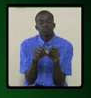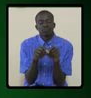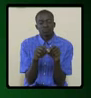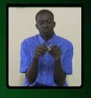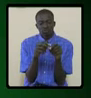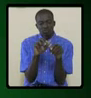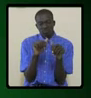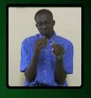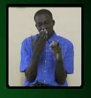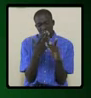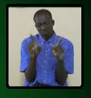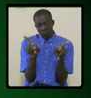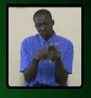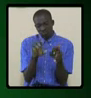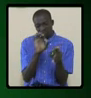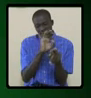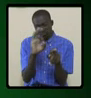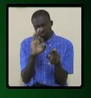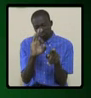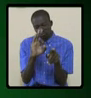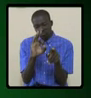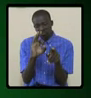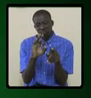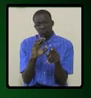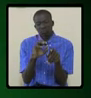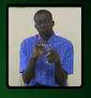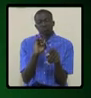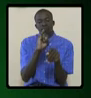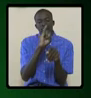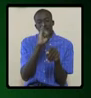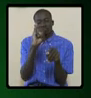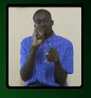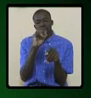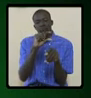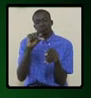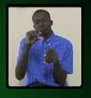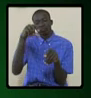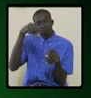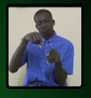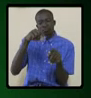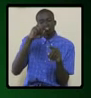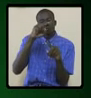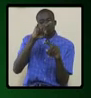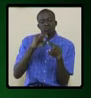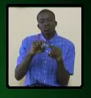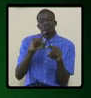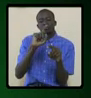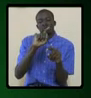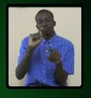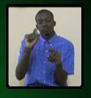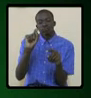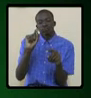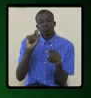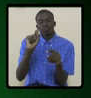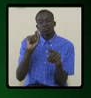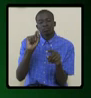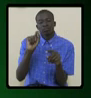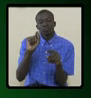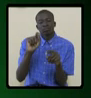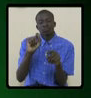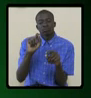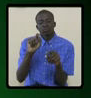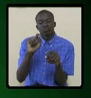Let's apply our formula, which is I equals Q divided by